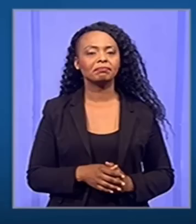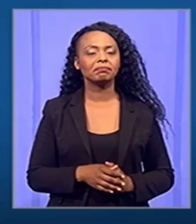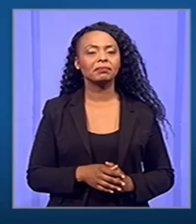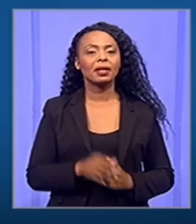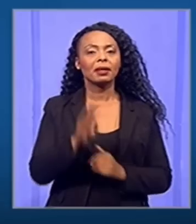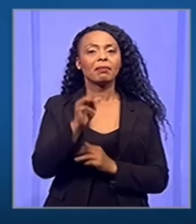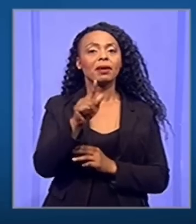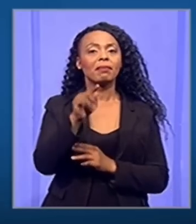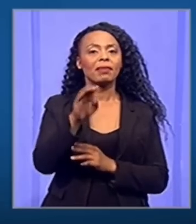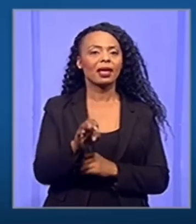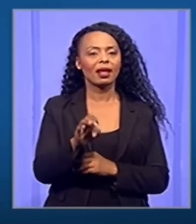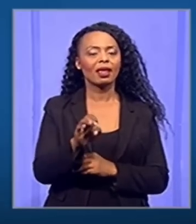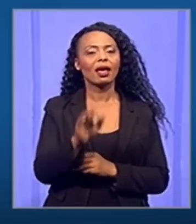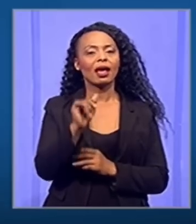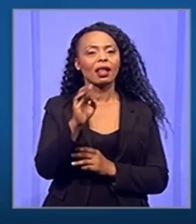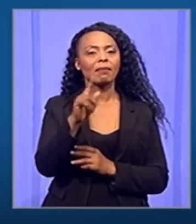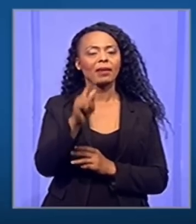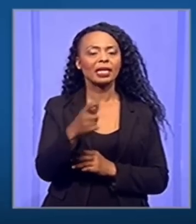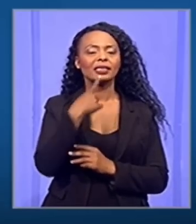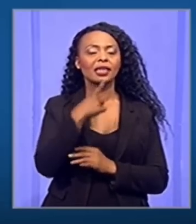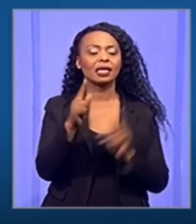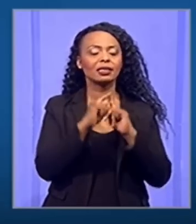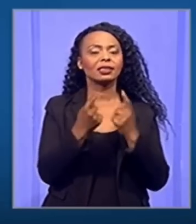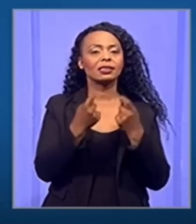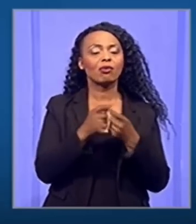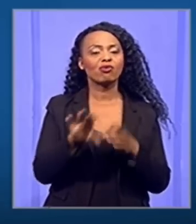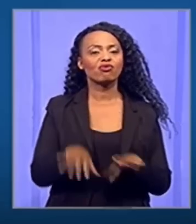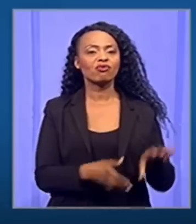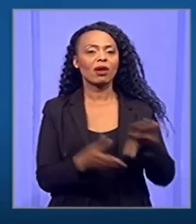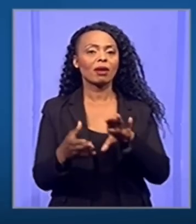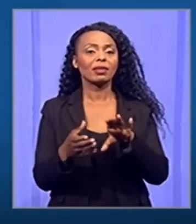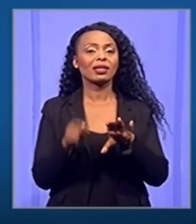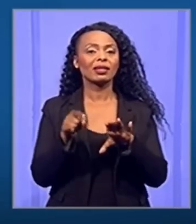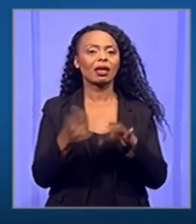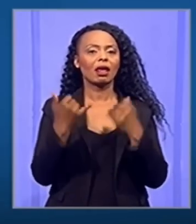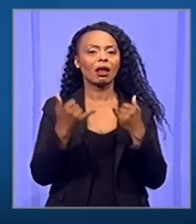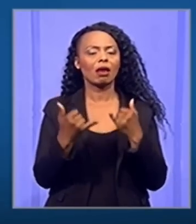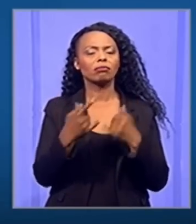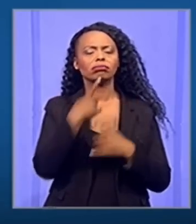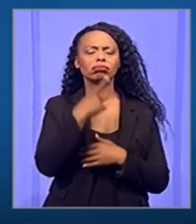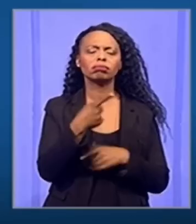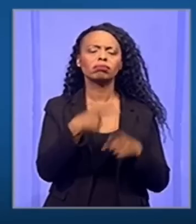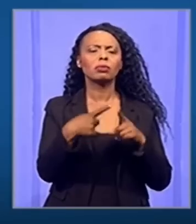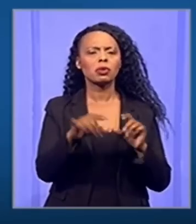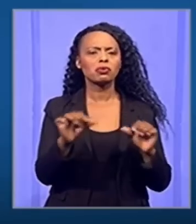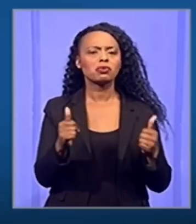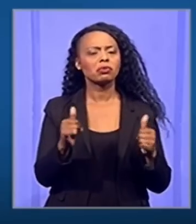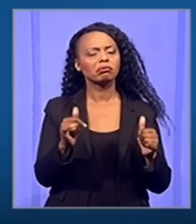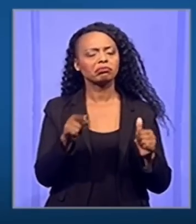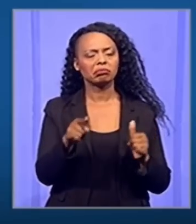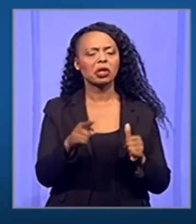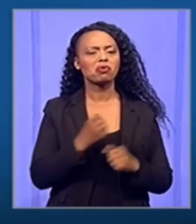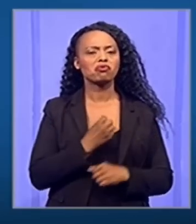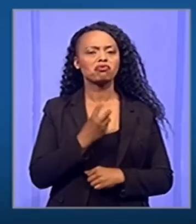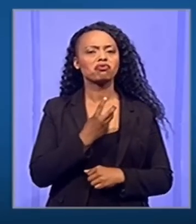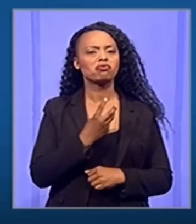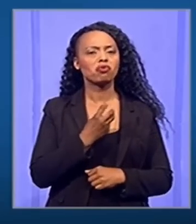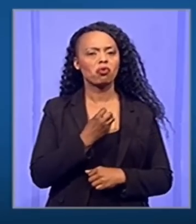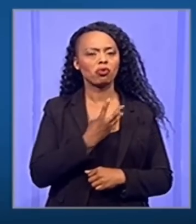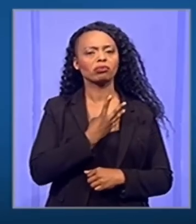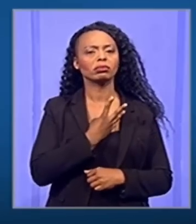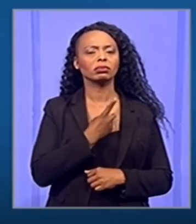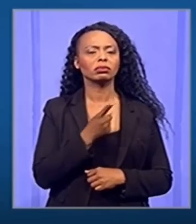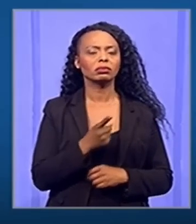Mabele Albert a re setlhopha sa naga sa rugby box ke re ba tshameke sentle ka Sontaga re